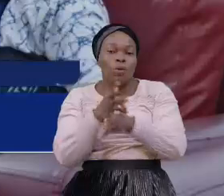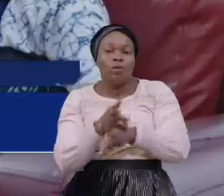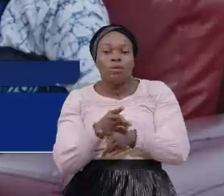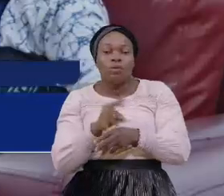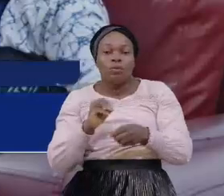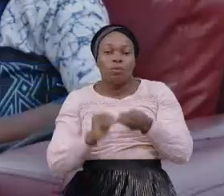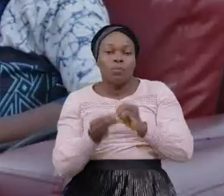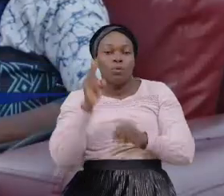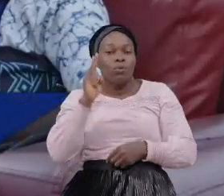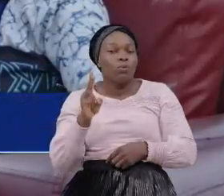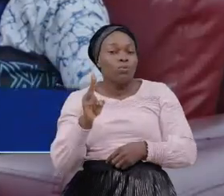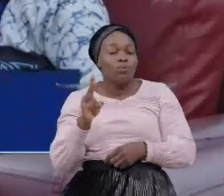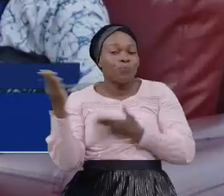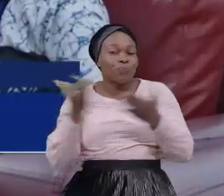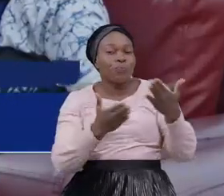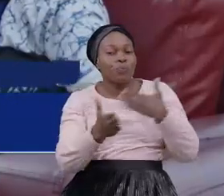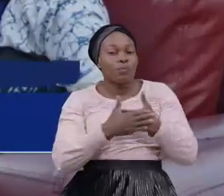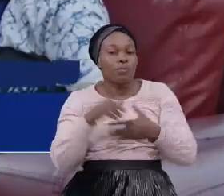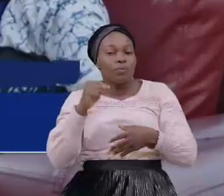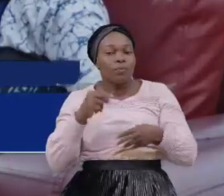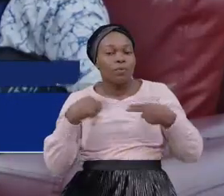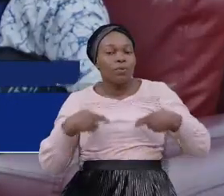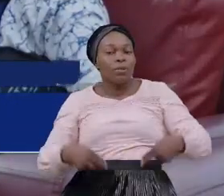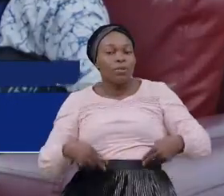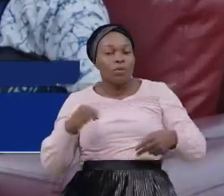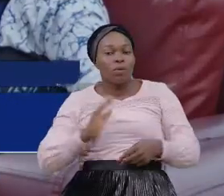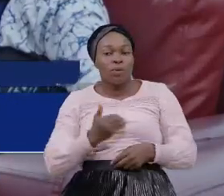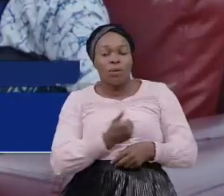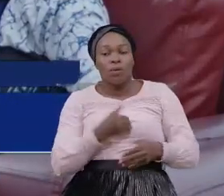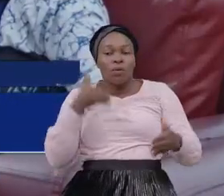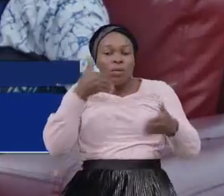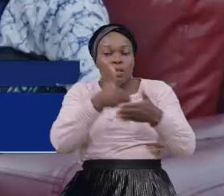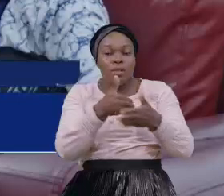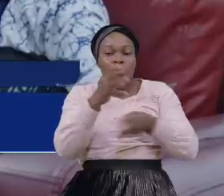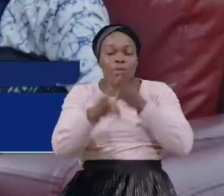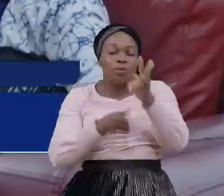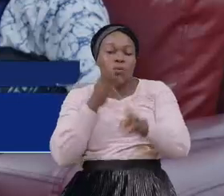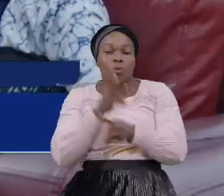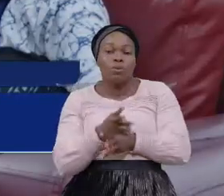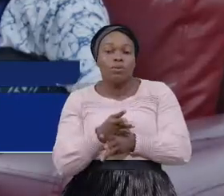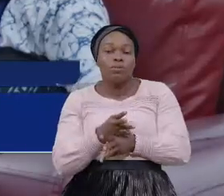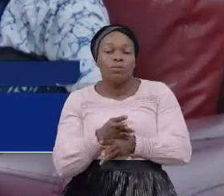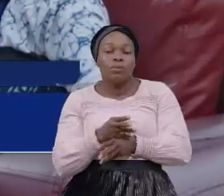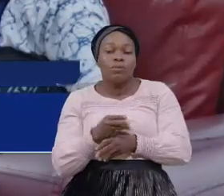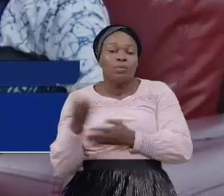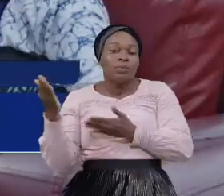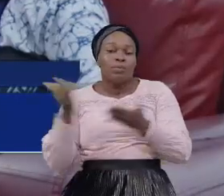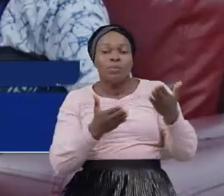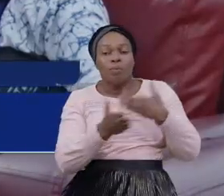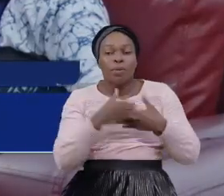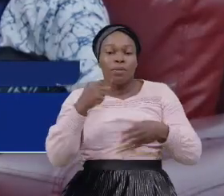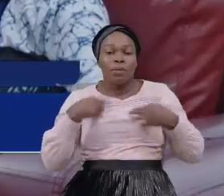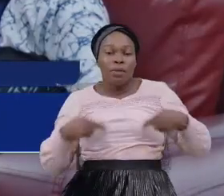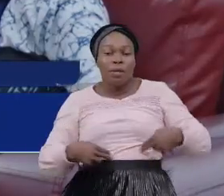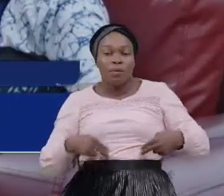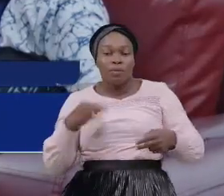the health of our intimate world. Recovering the health. You know, you